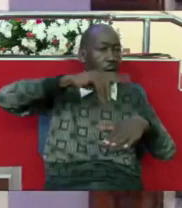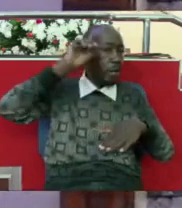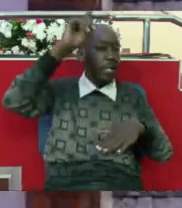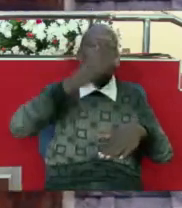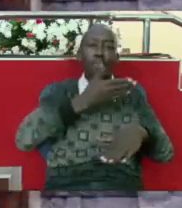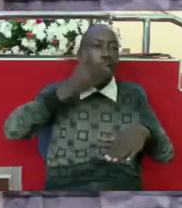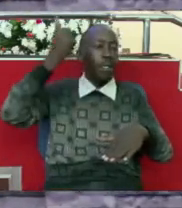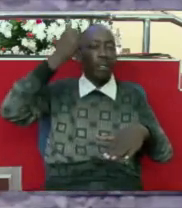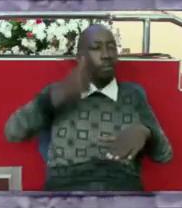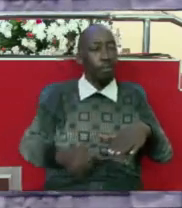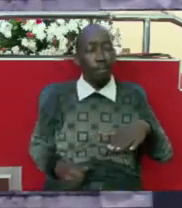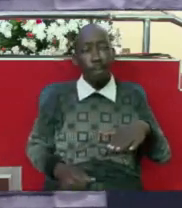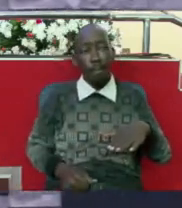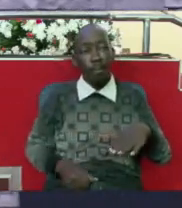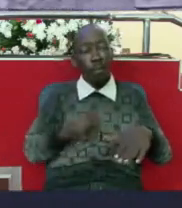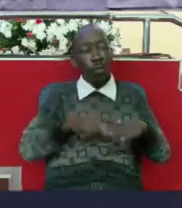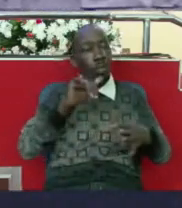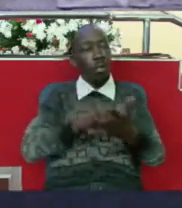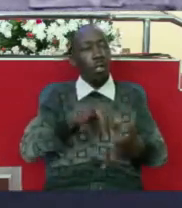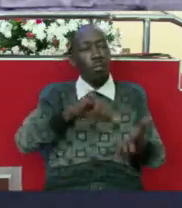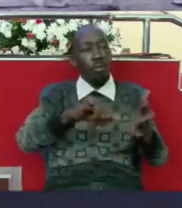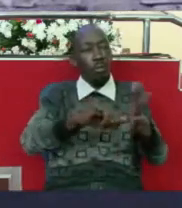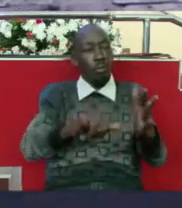best to that problem.